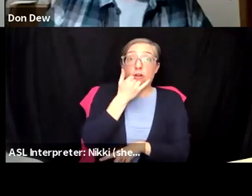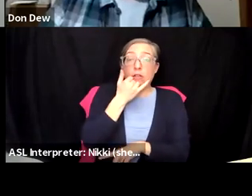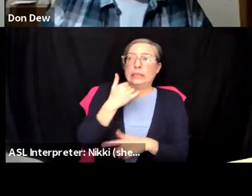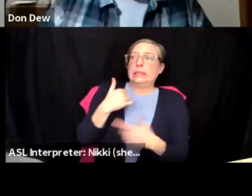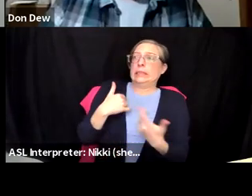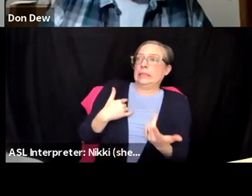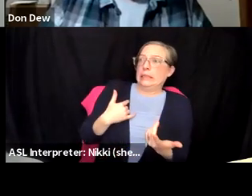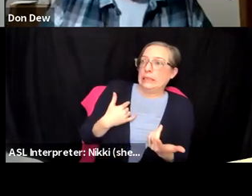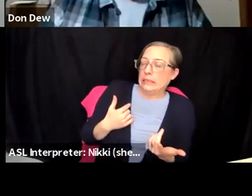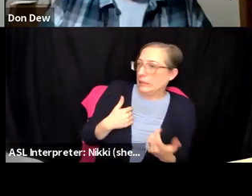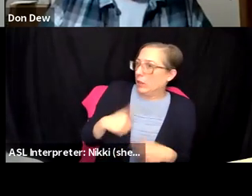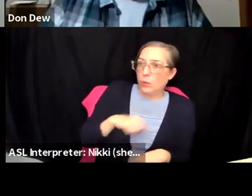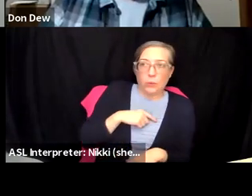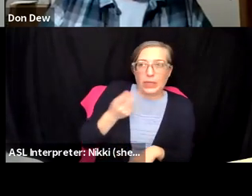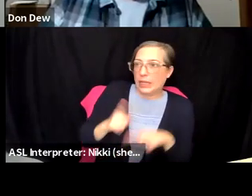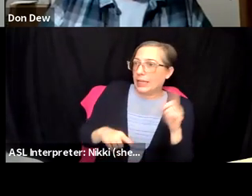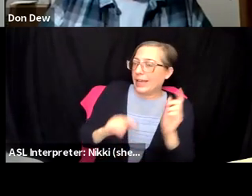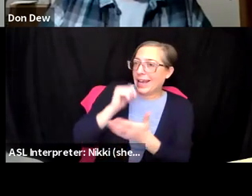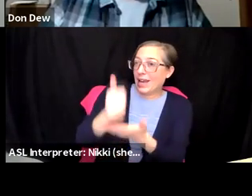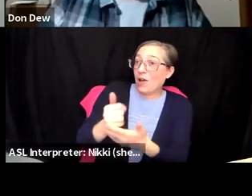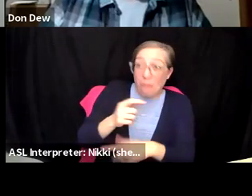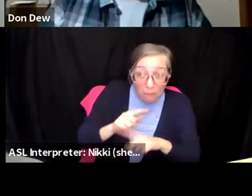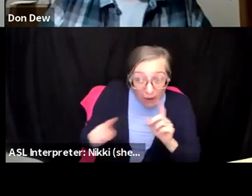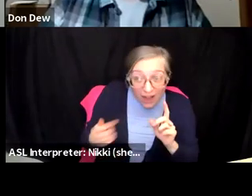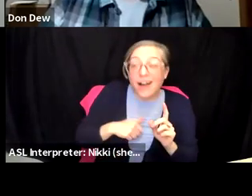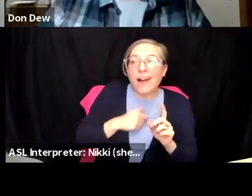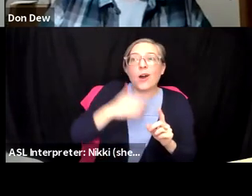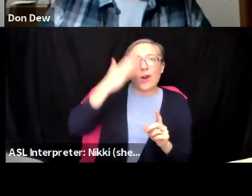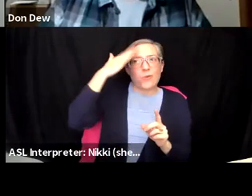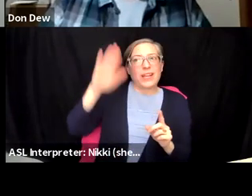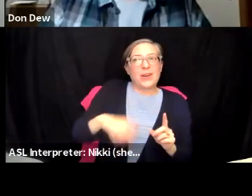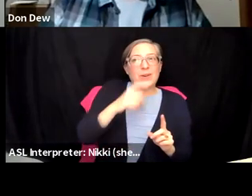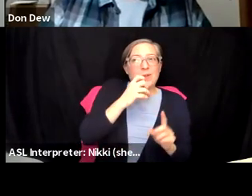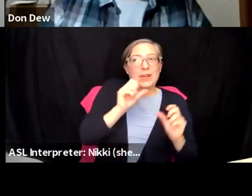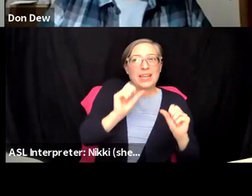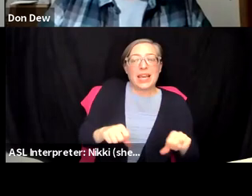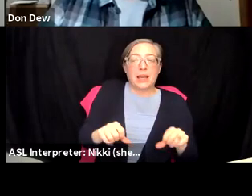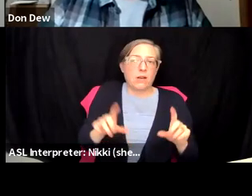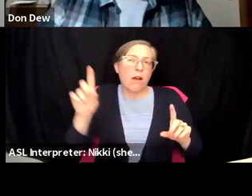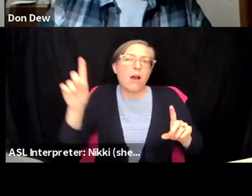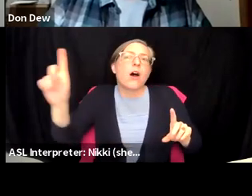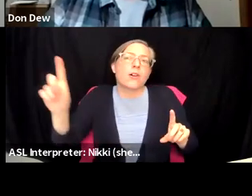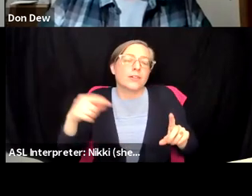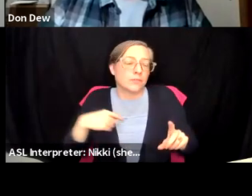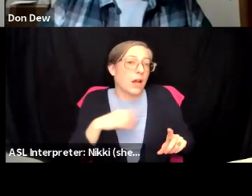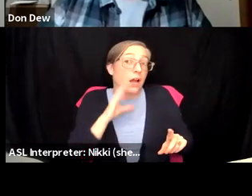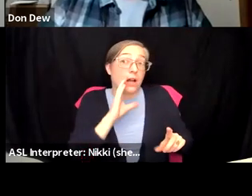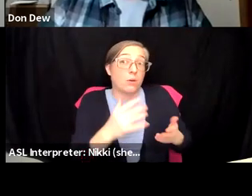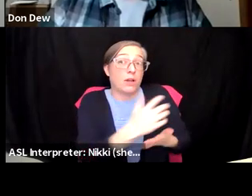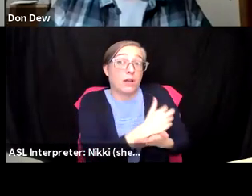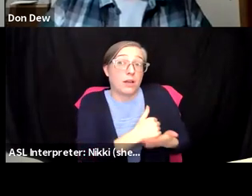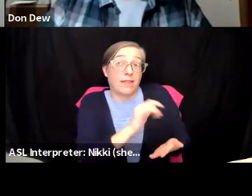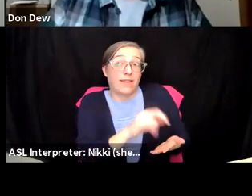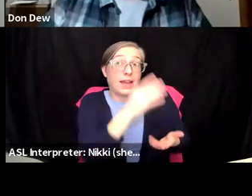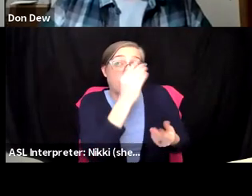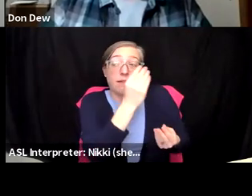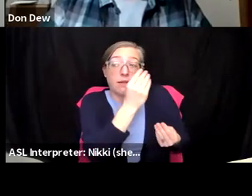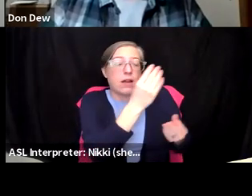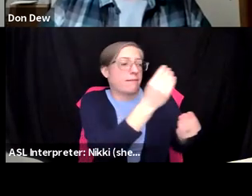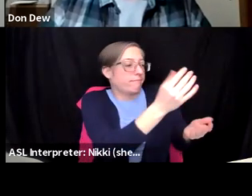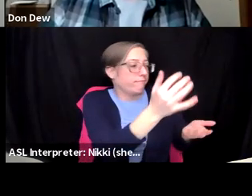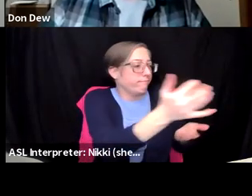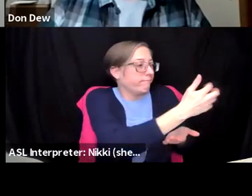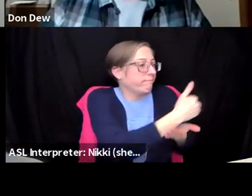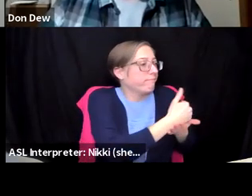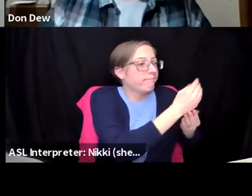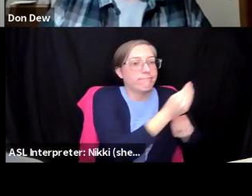a warm handoff, and people aren't left scrambling, trying to figure their way in how do I apply